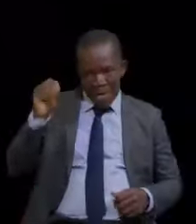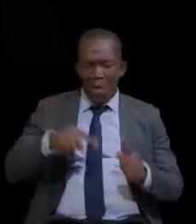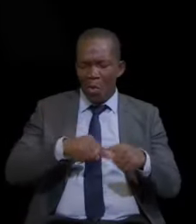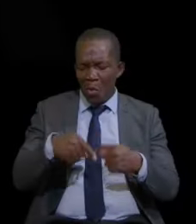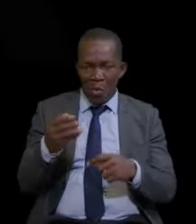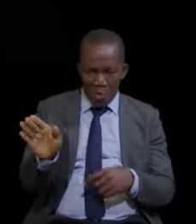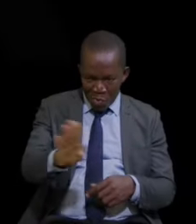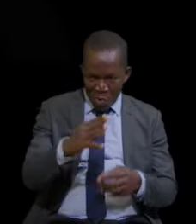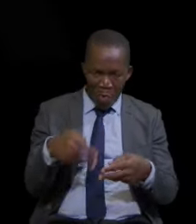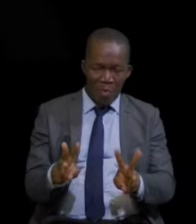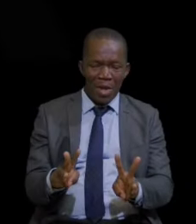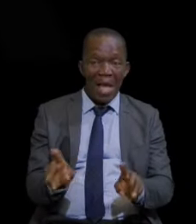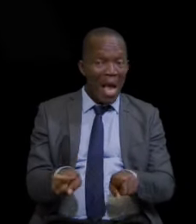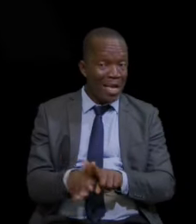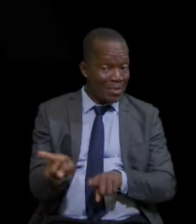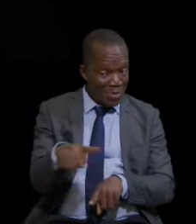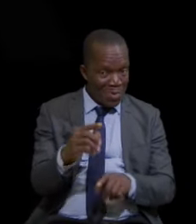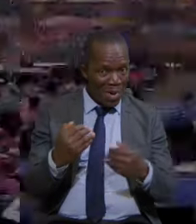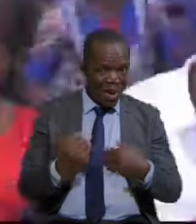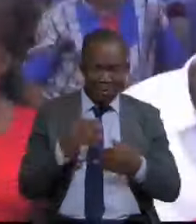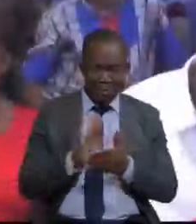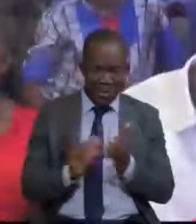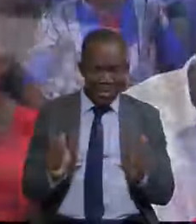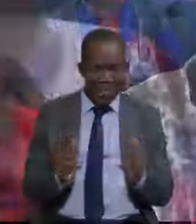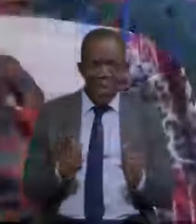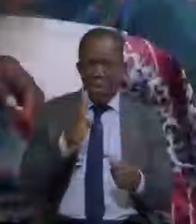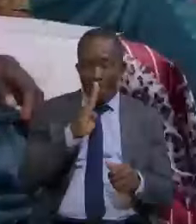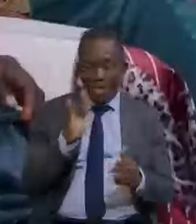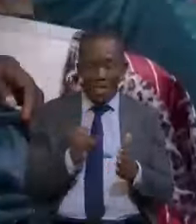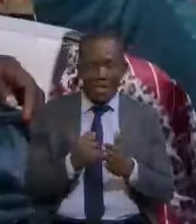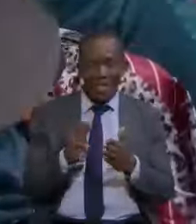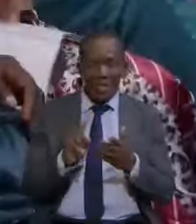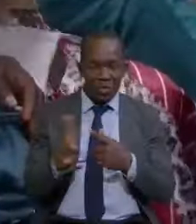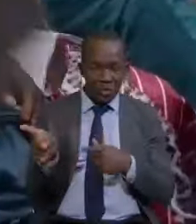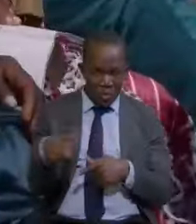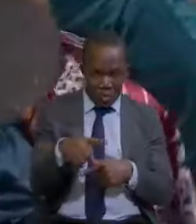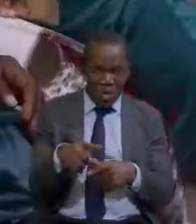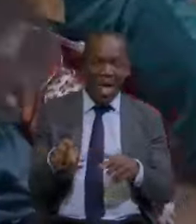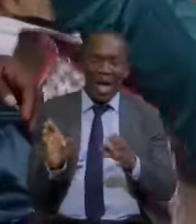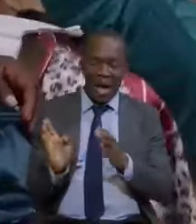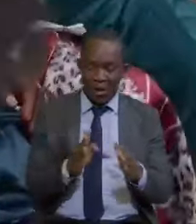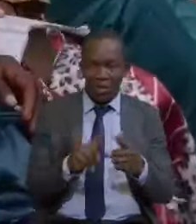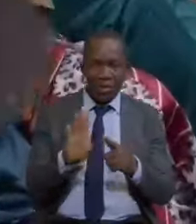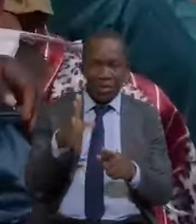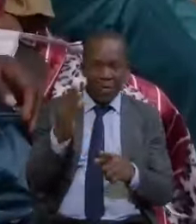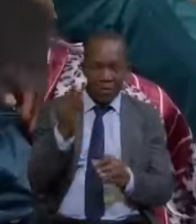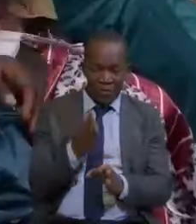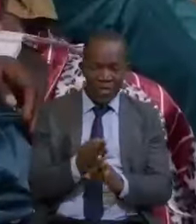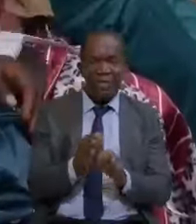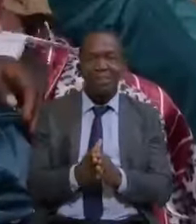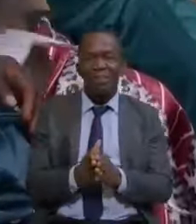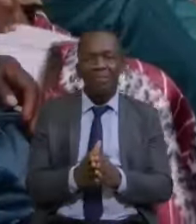believed, so be done unto thee. And I tell you by the words of Jesus, after